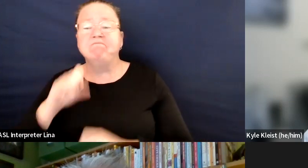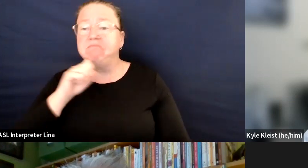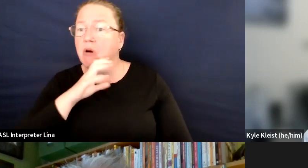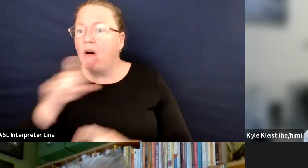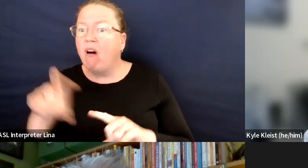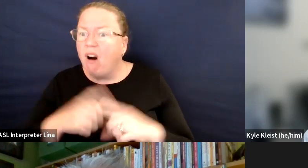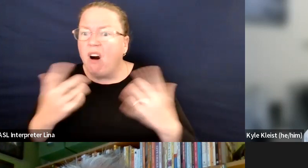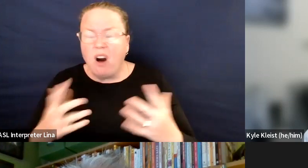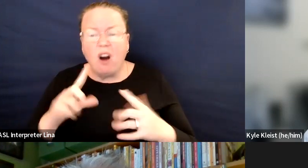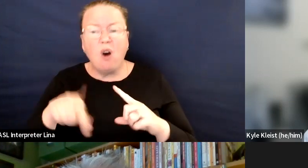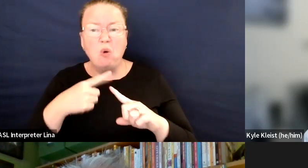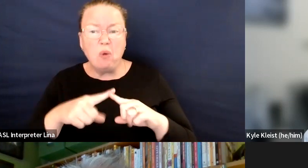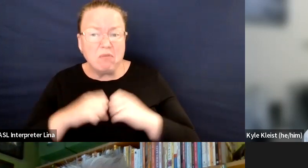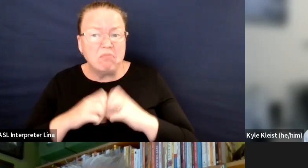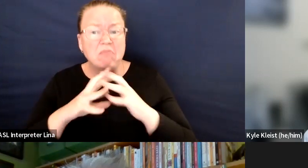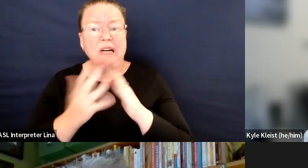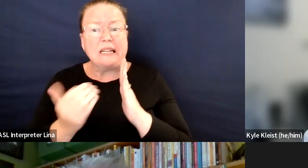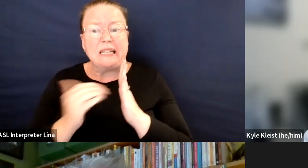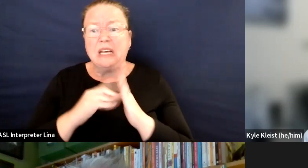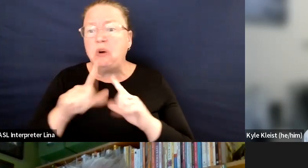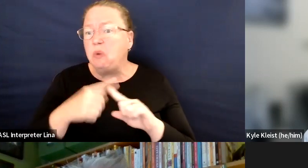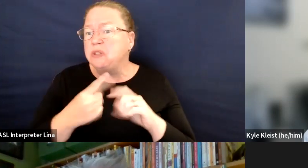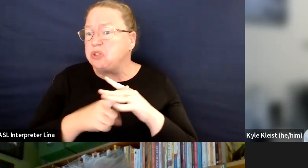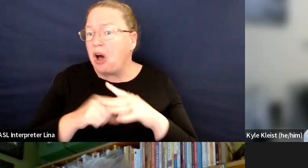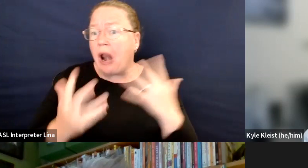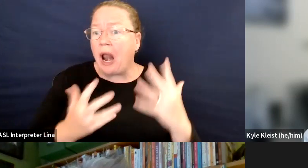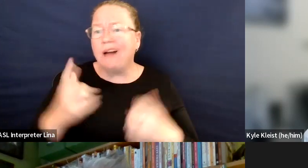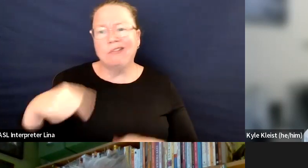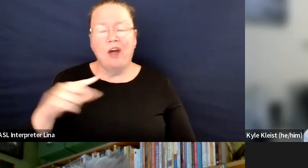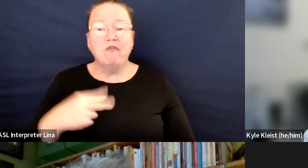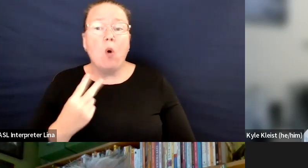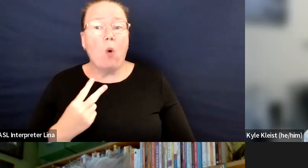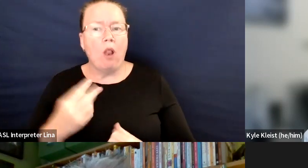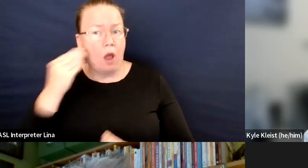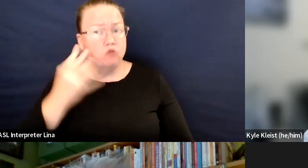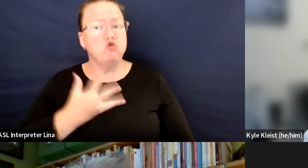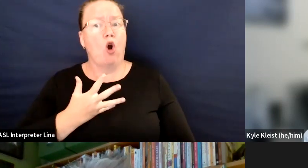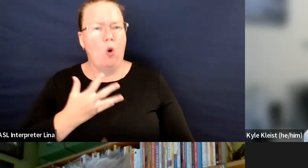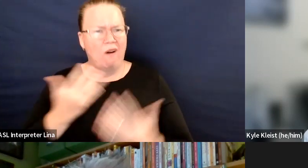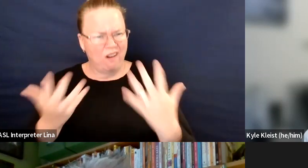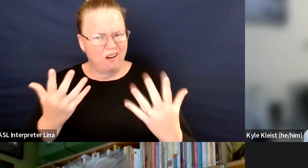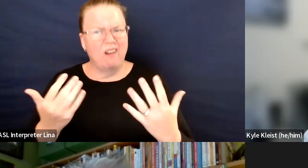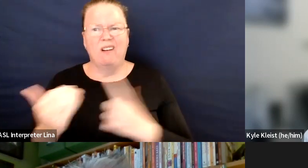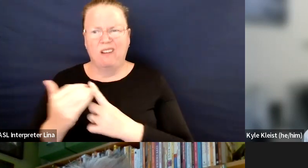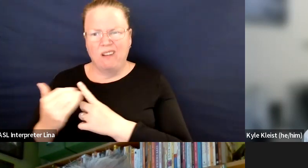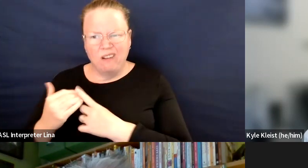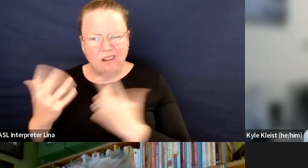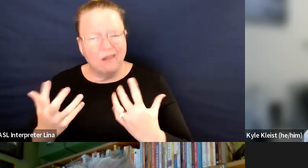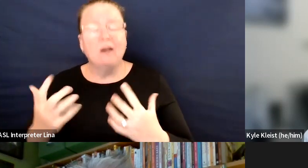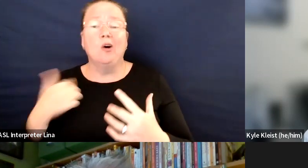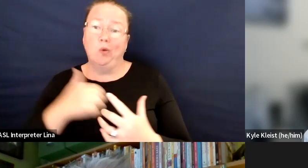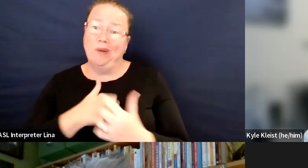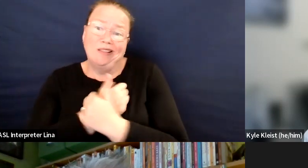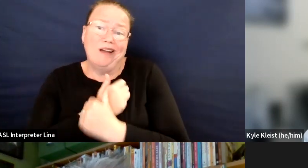when are we going to start up again? So they're very vocal with letting us know, and we encourage and love